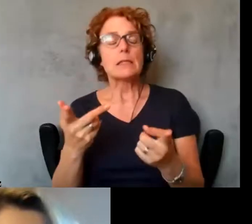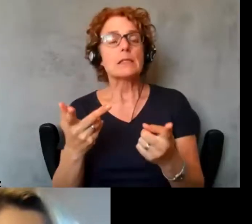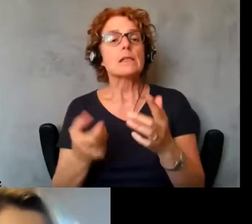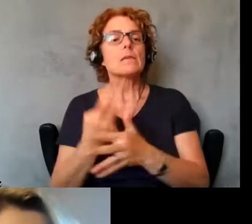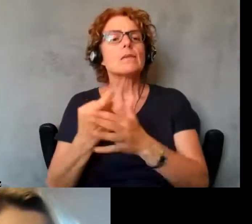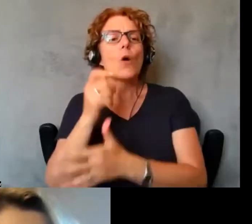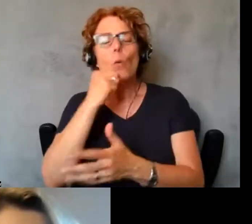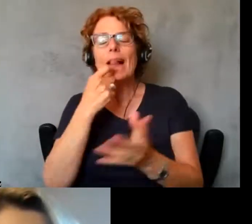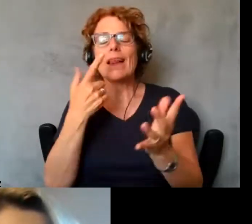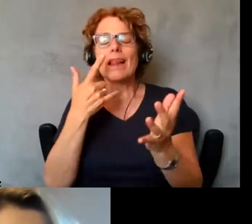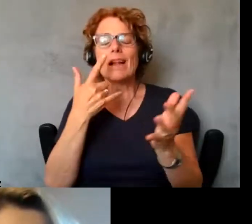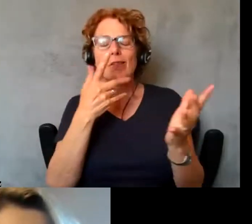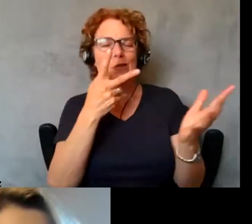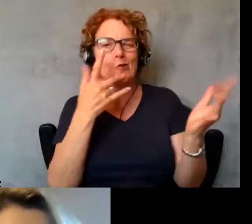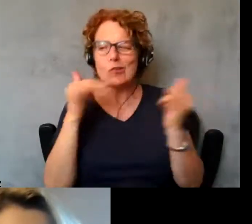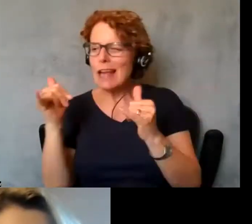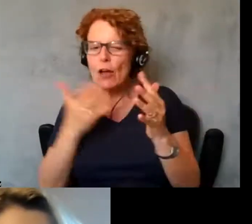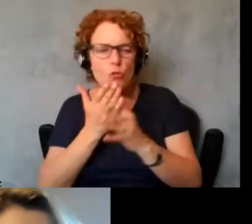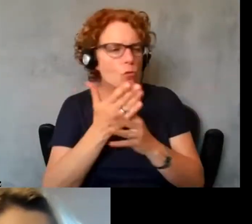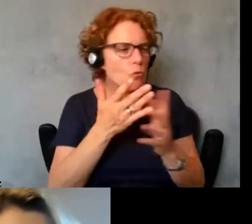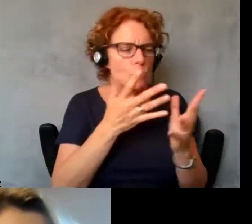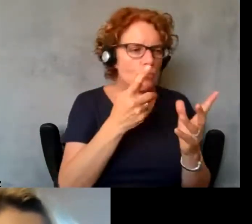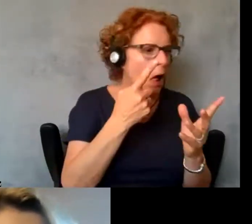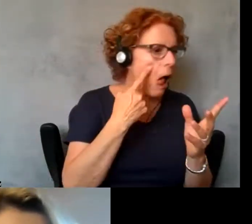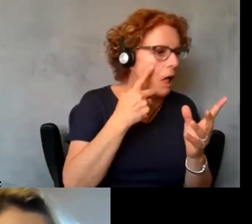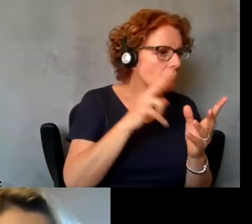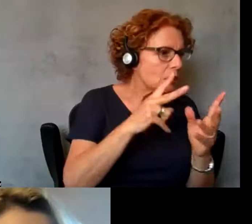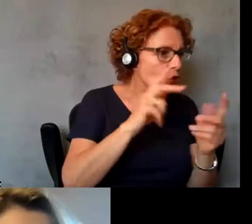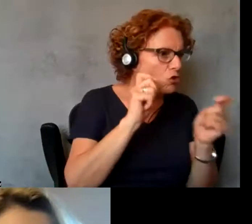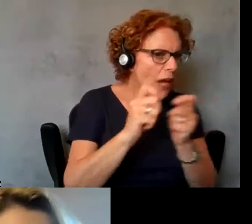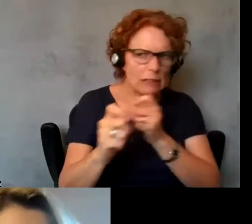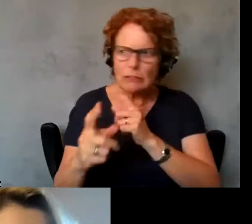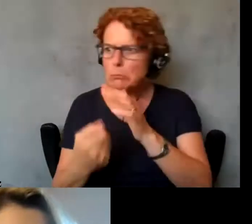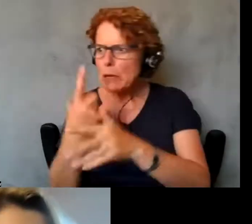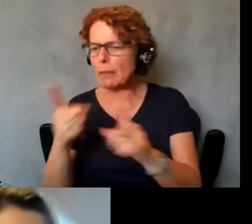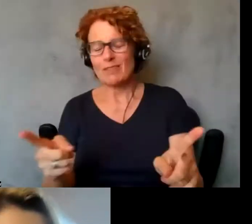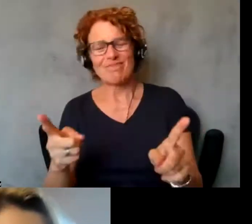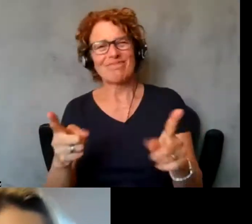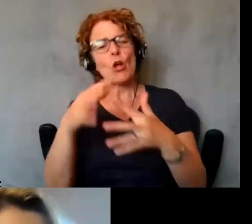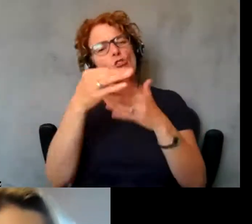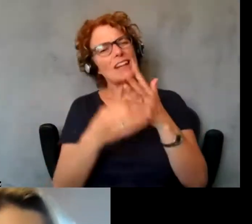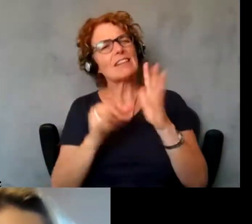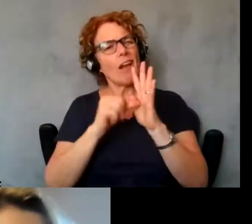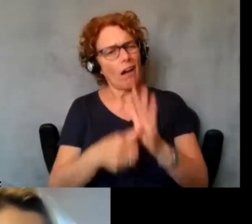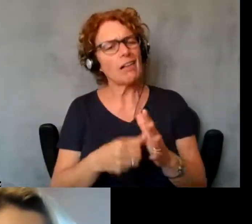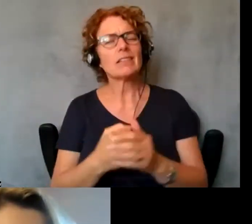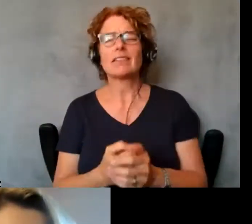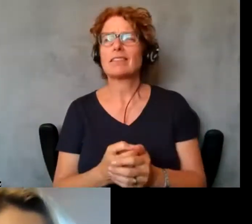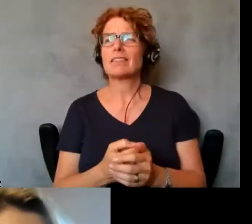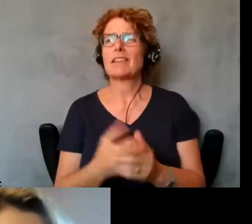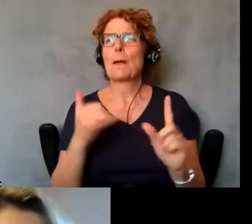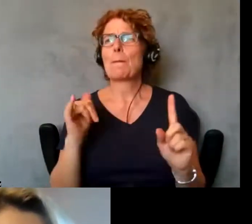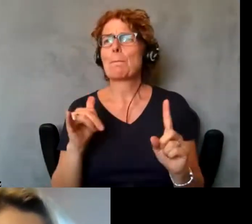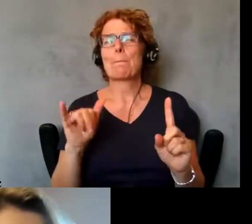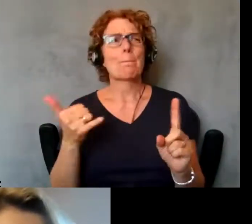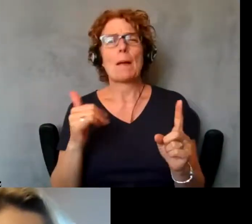they will run through and see if anything's changed, but the criteria, it's difficult. It could be that it's just